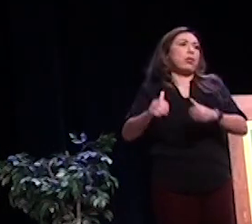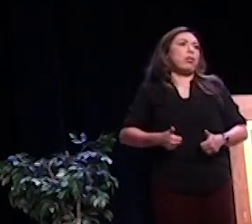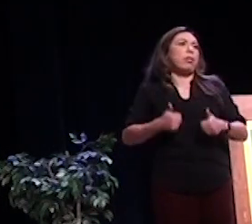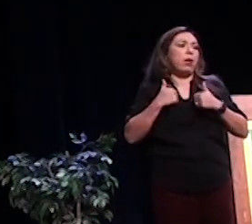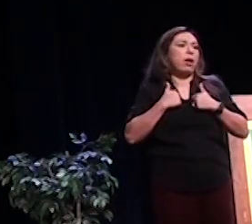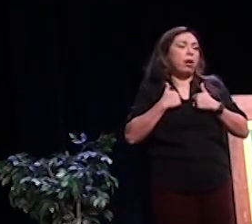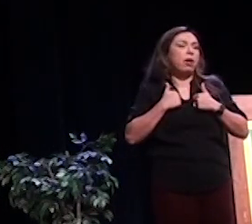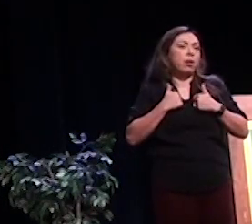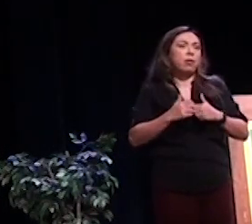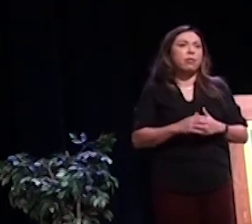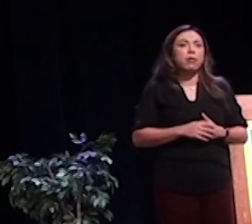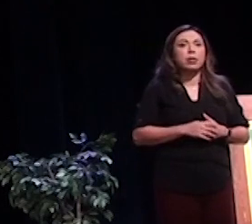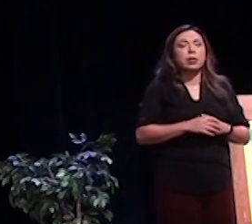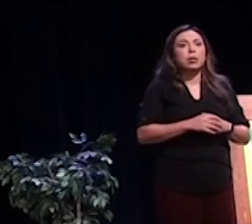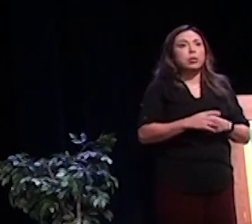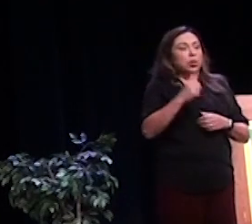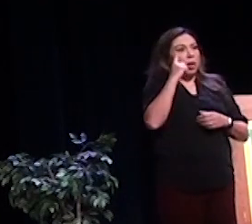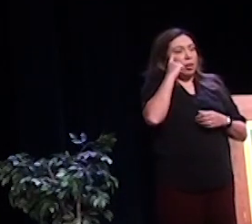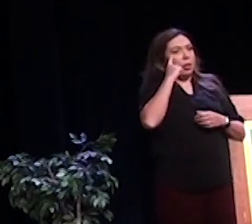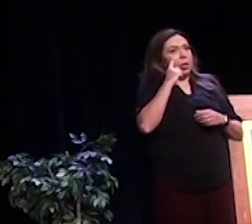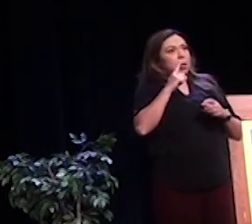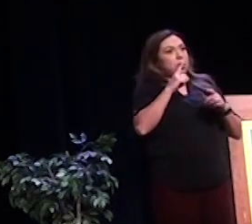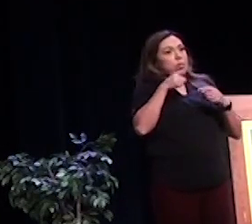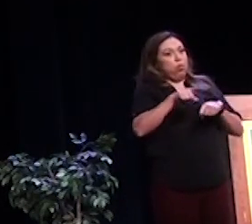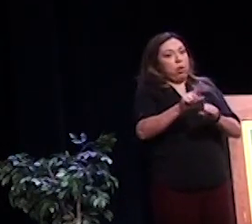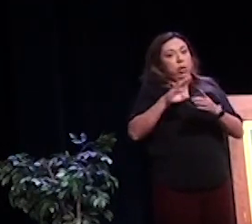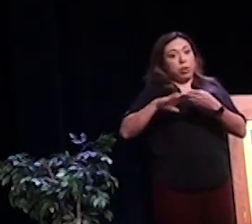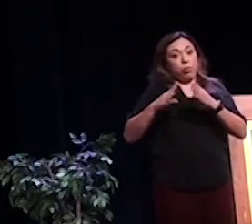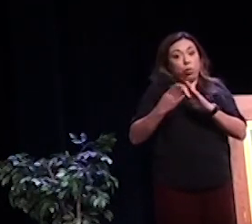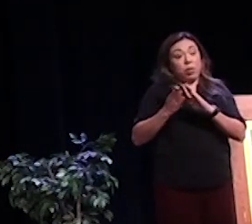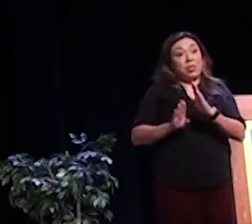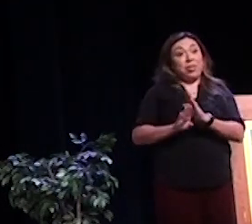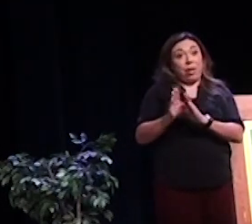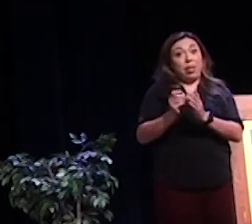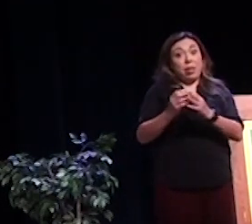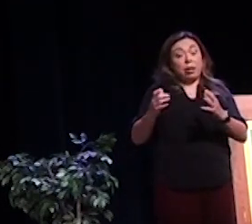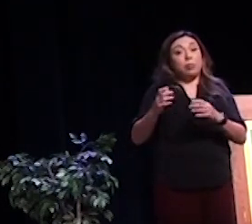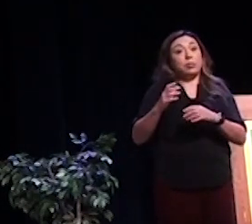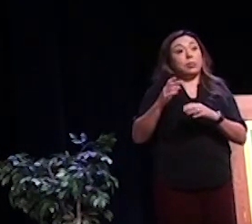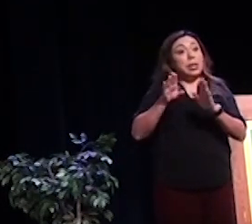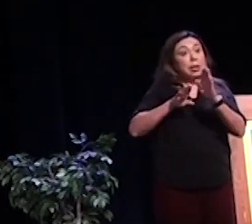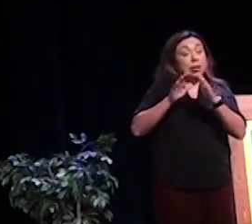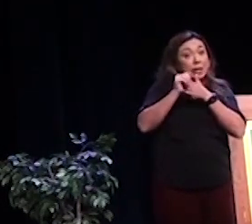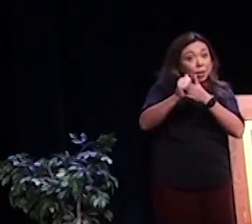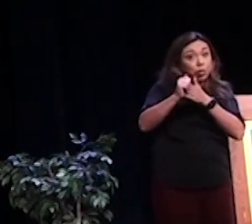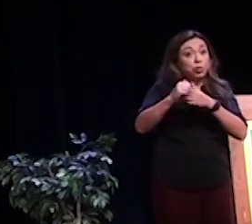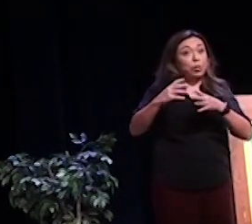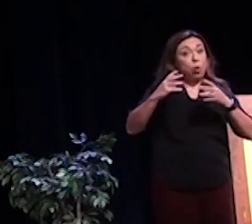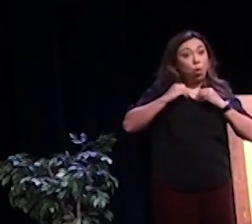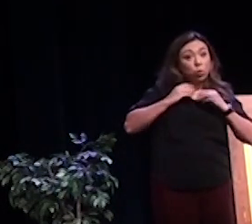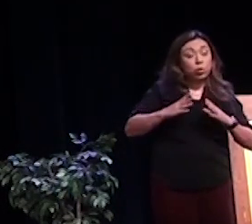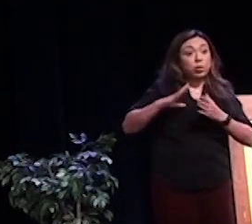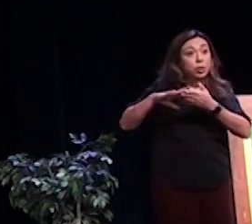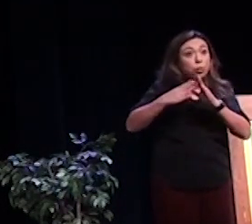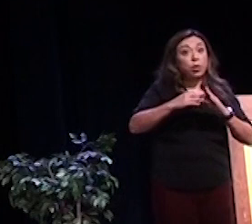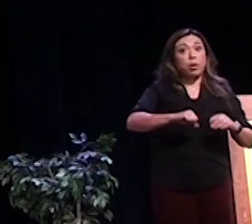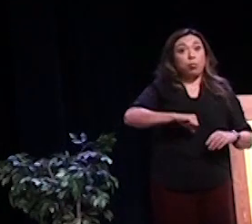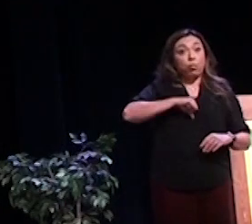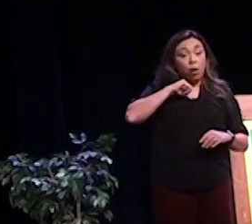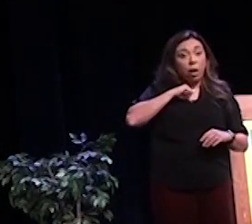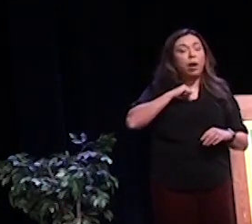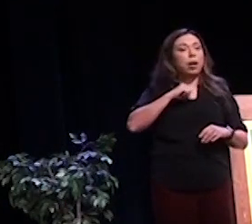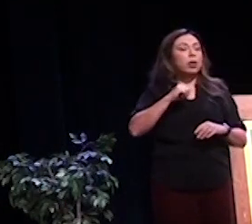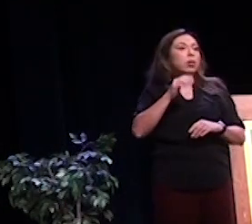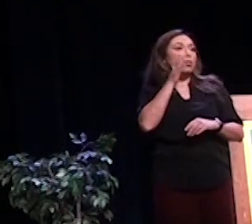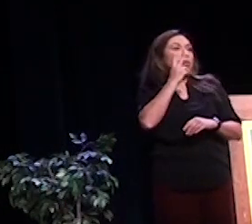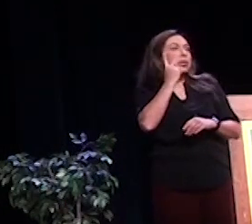think as this community develops their own sense of leadership and ownership and community pride, I can't wait to see the results and